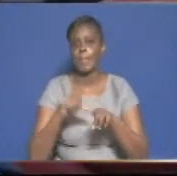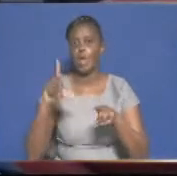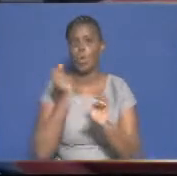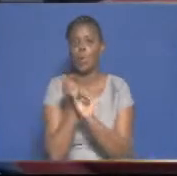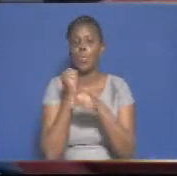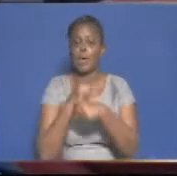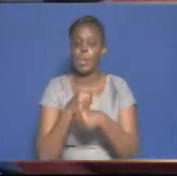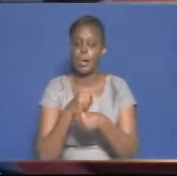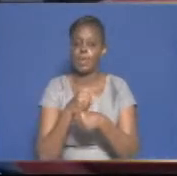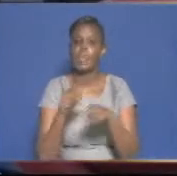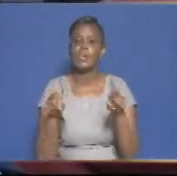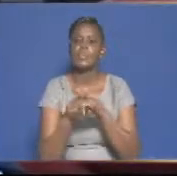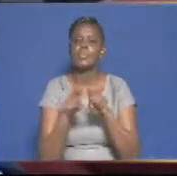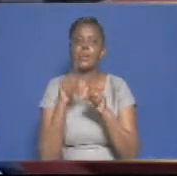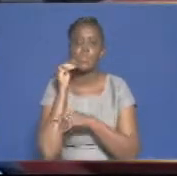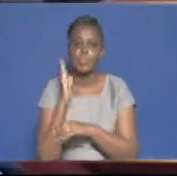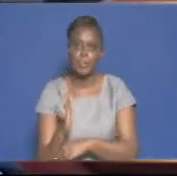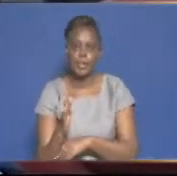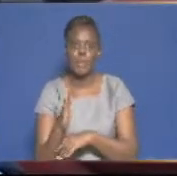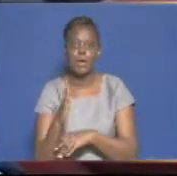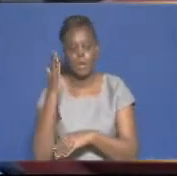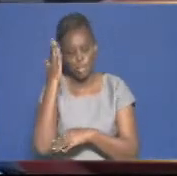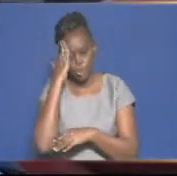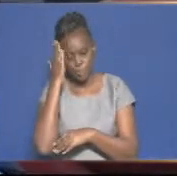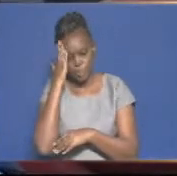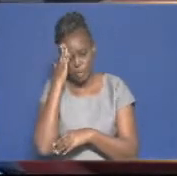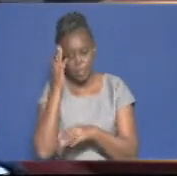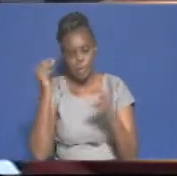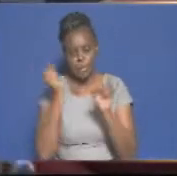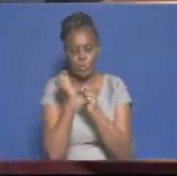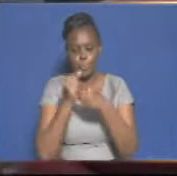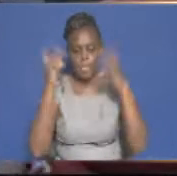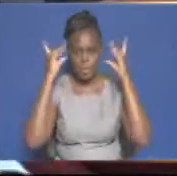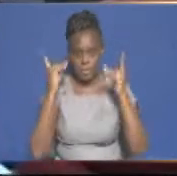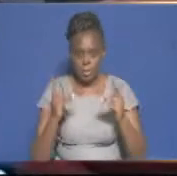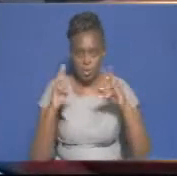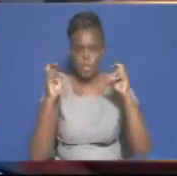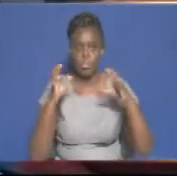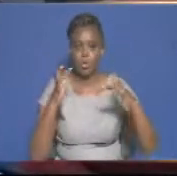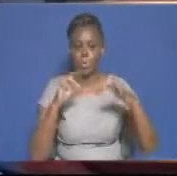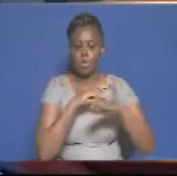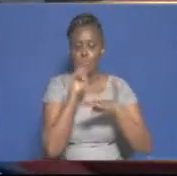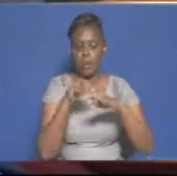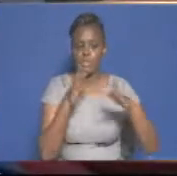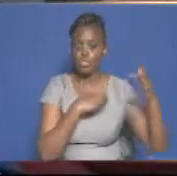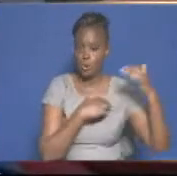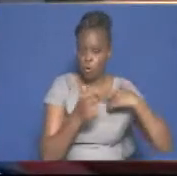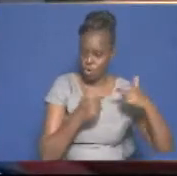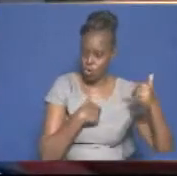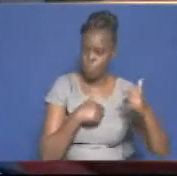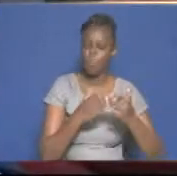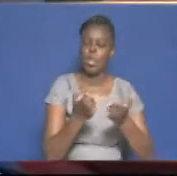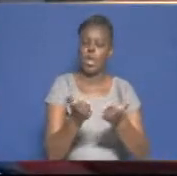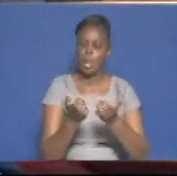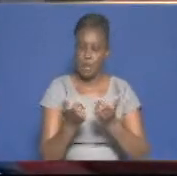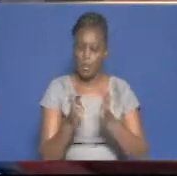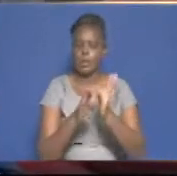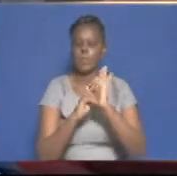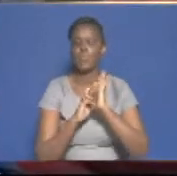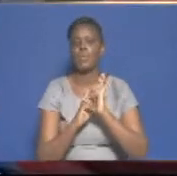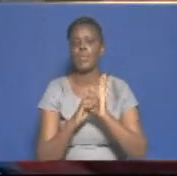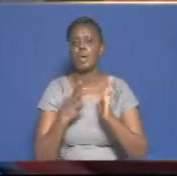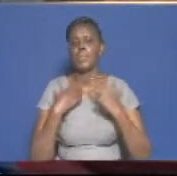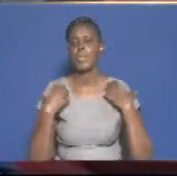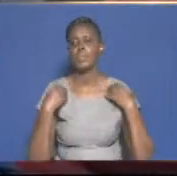lawmaking, and even, Mr. Speaker, sir, to be able to determine and make a decision on issues of national concern to this nation, we need those requirements. I